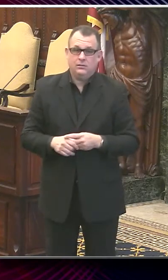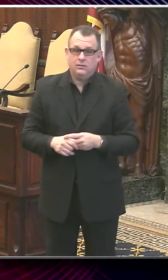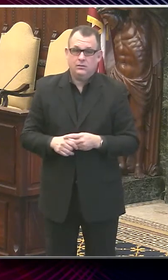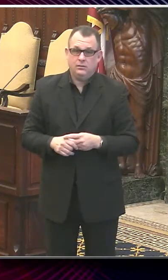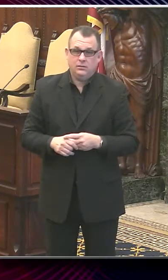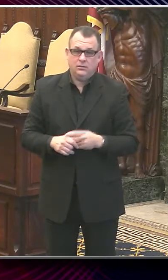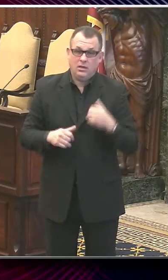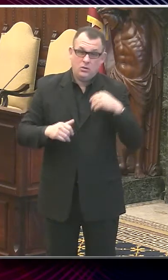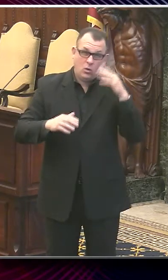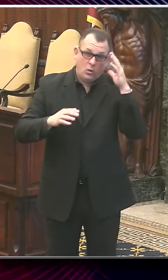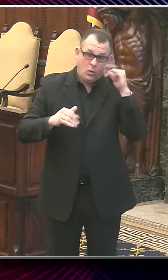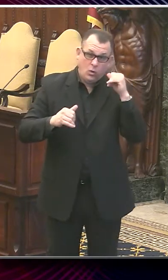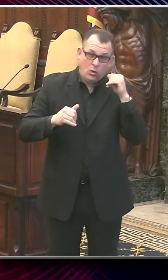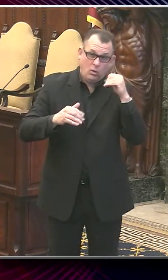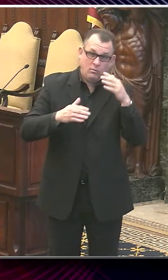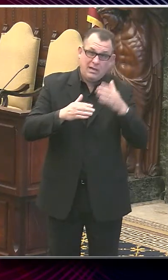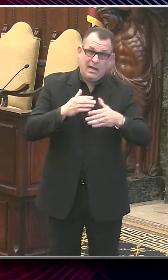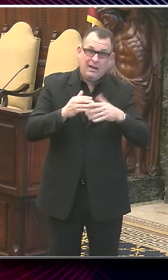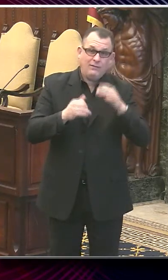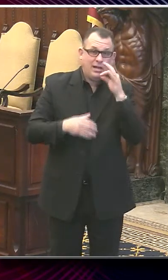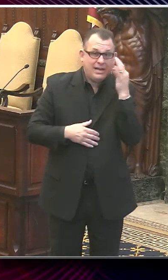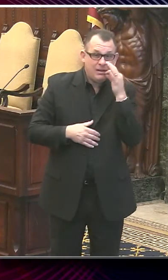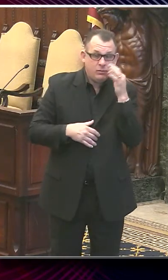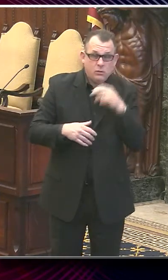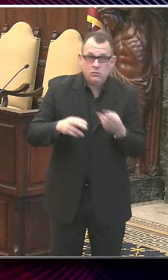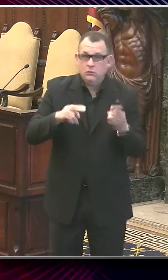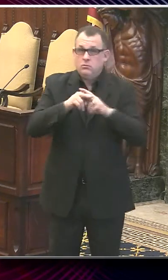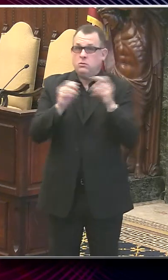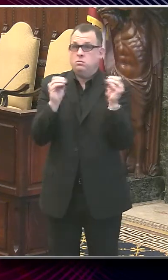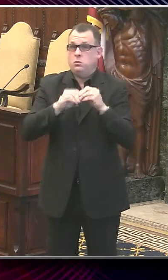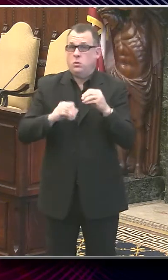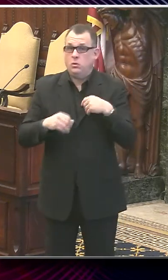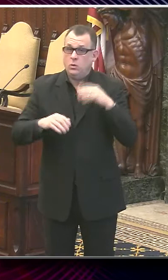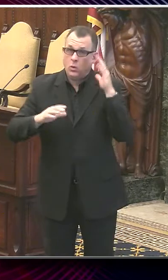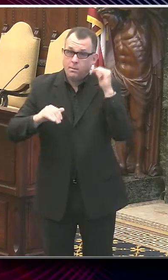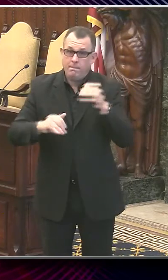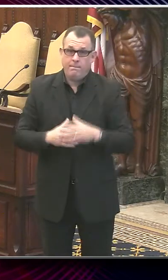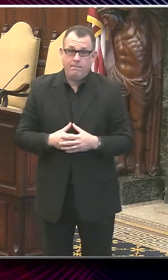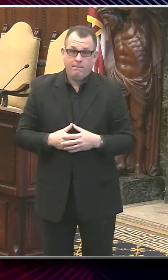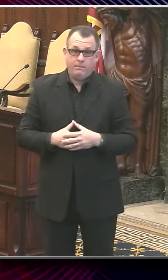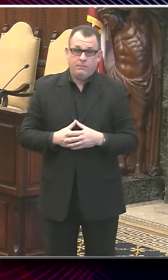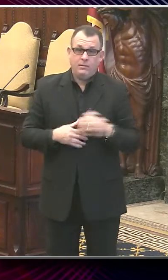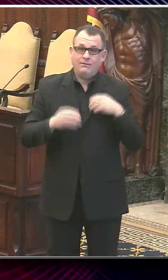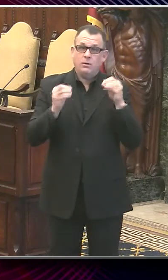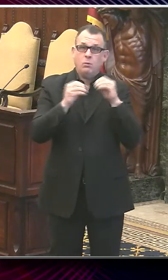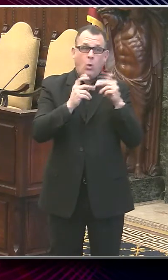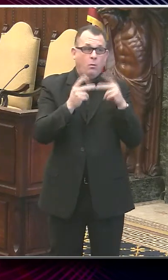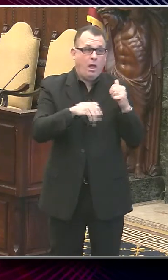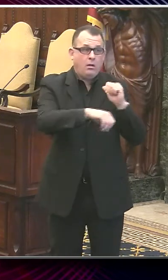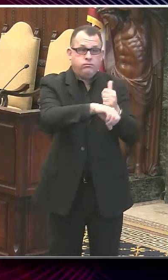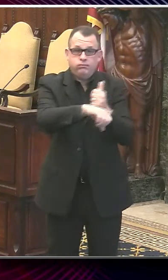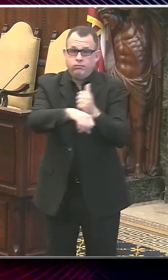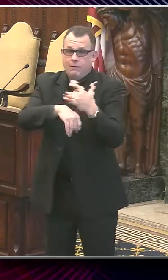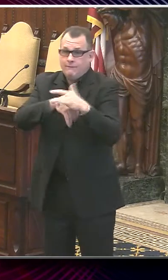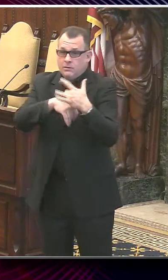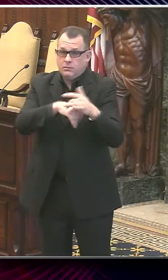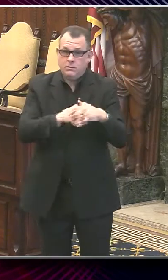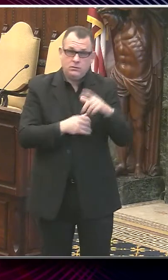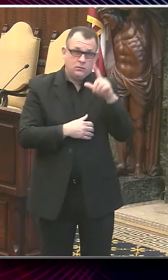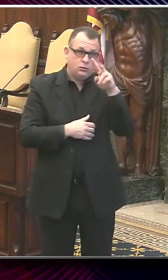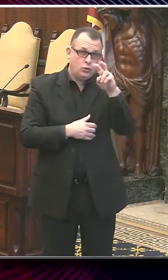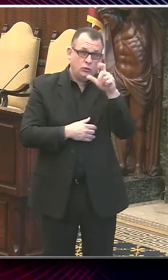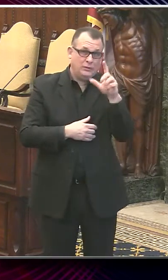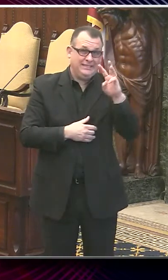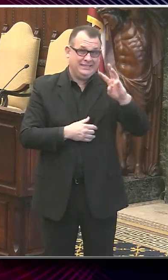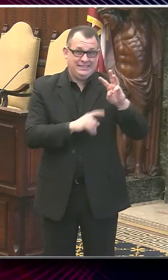April. So how is vaccine being made available? We're having more sites enrolled at all times. We now have 226 sites that